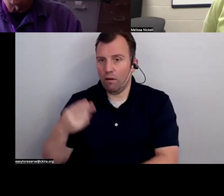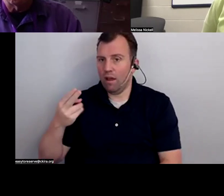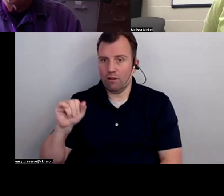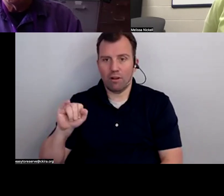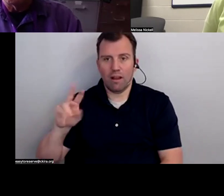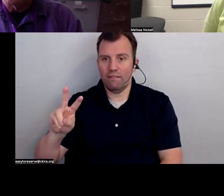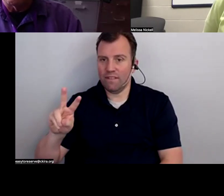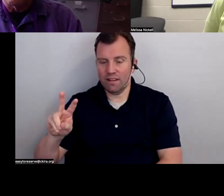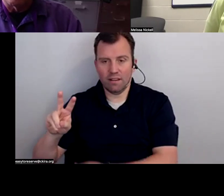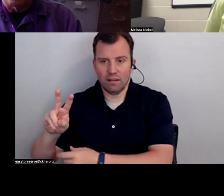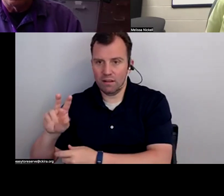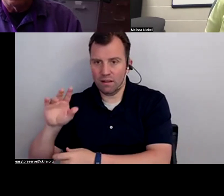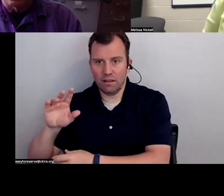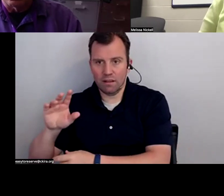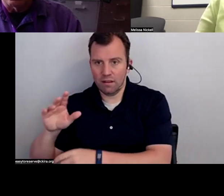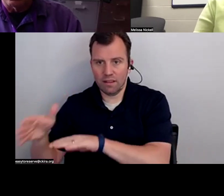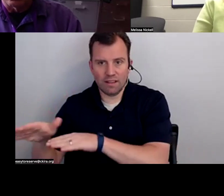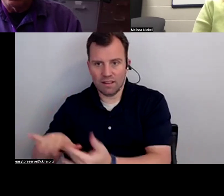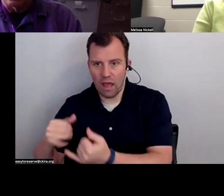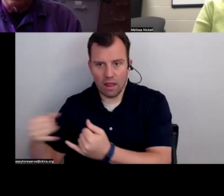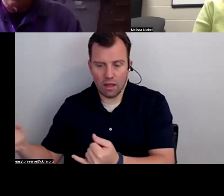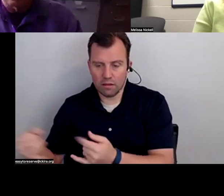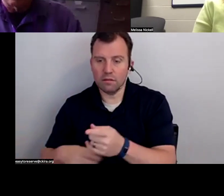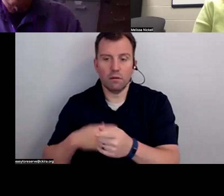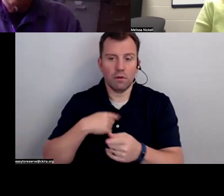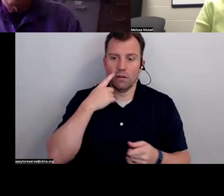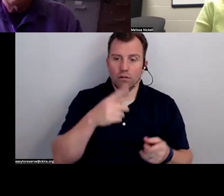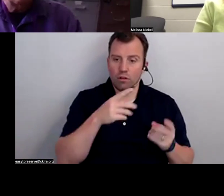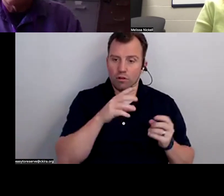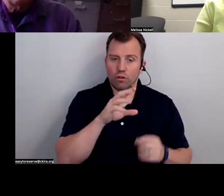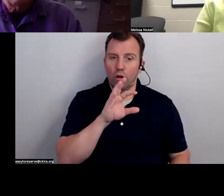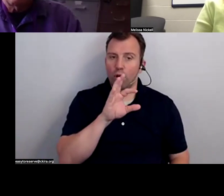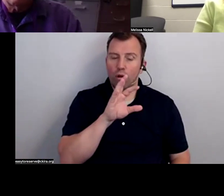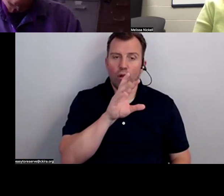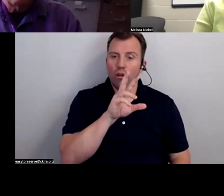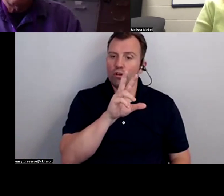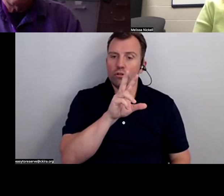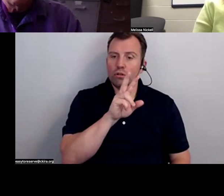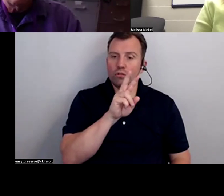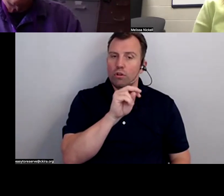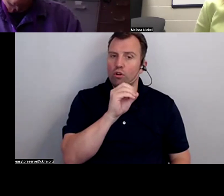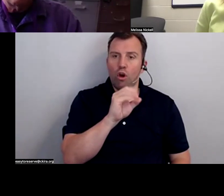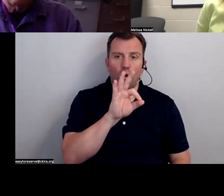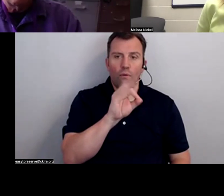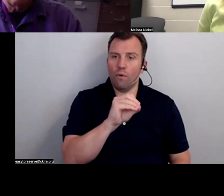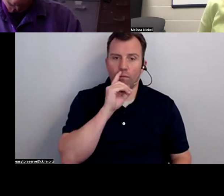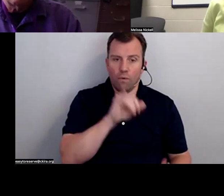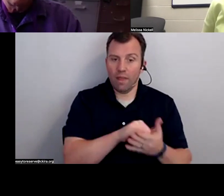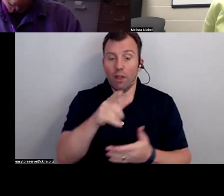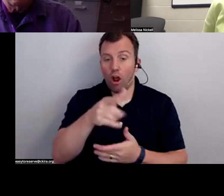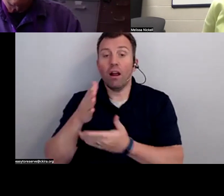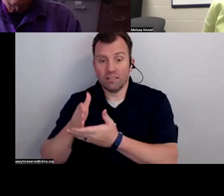Yeah, is there not a thing in the NOFO specifically for that, for HIV related? I thought there was. There are